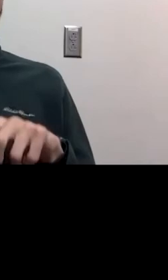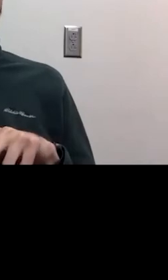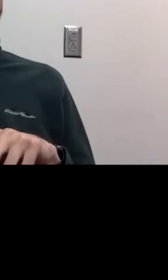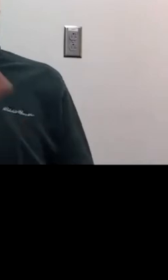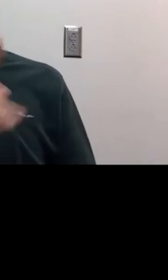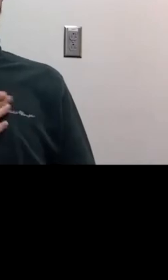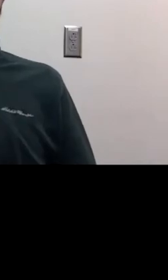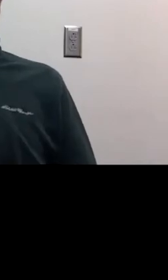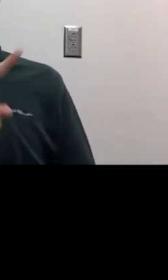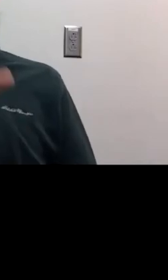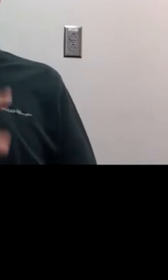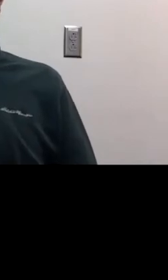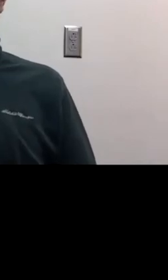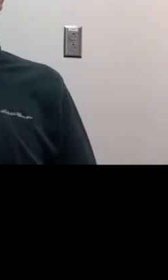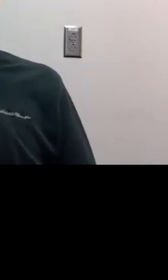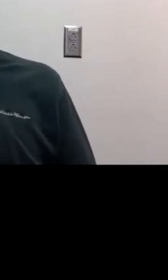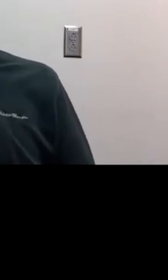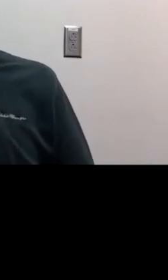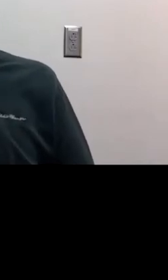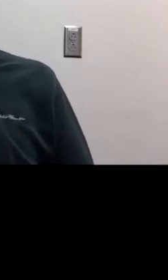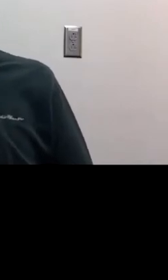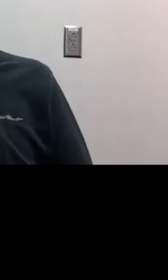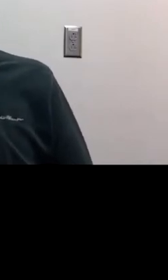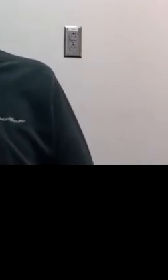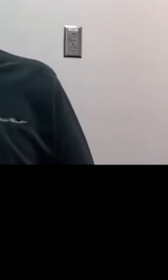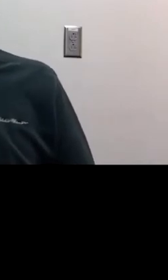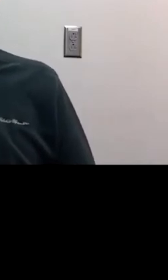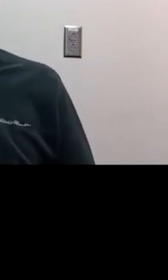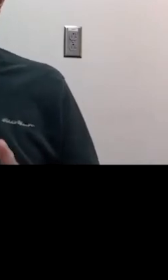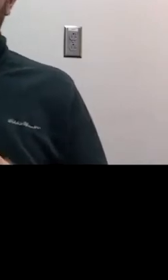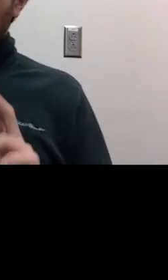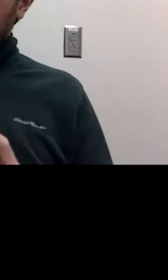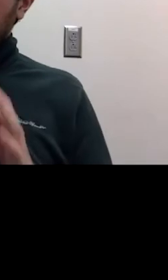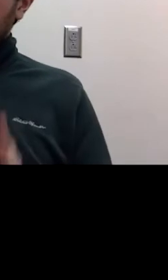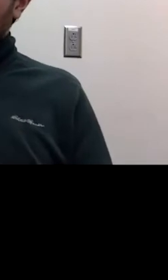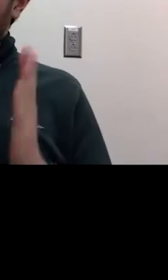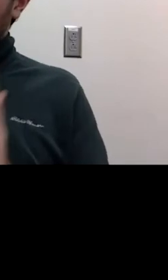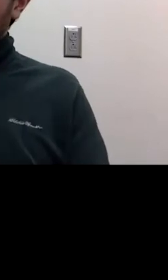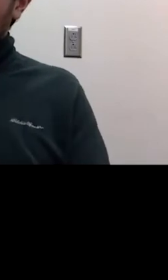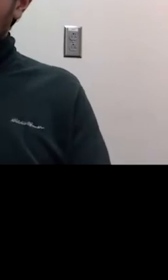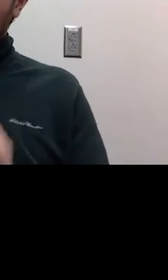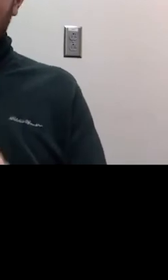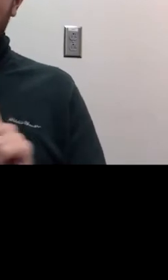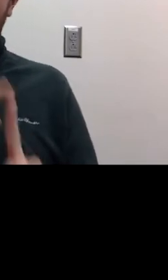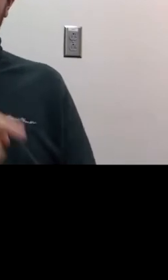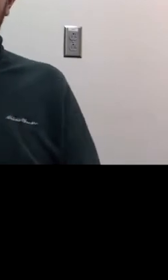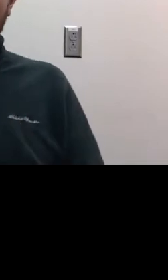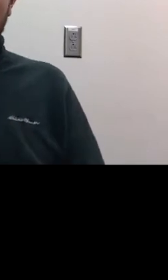own since I don't see any other questions in the QA. Hopefully it's about your study and then I can just send it right back to